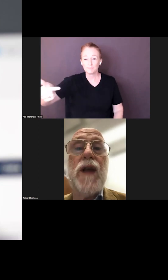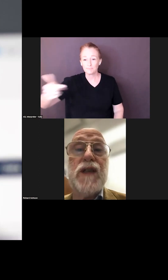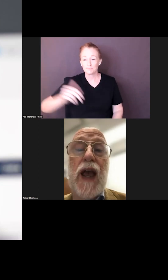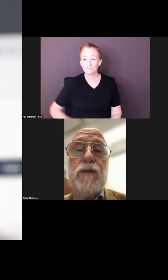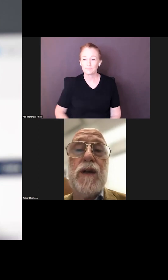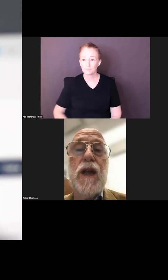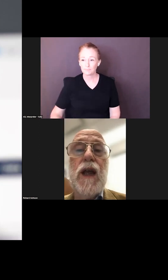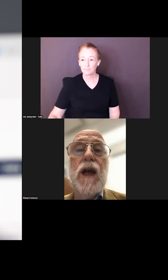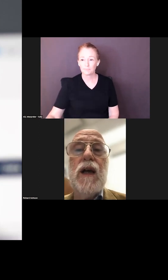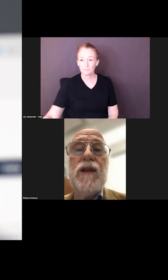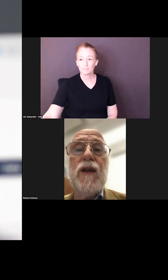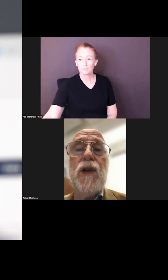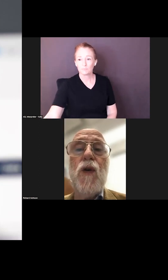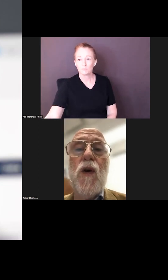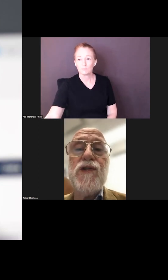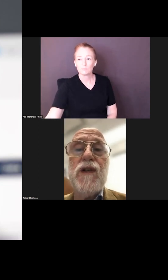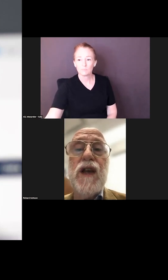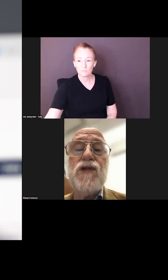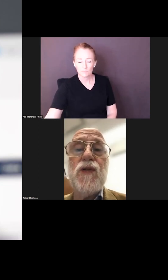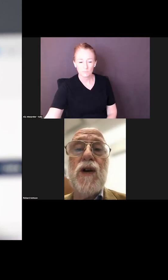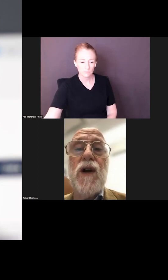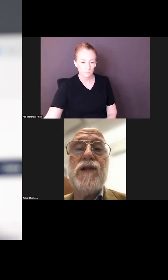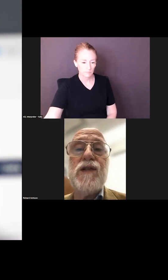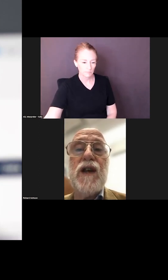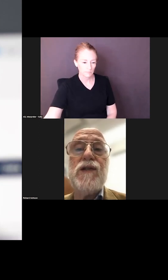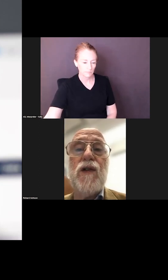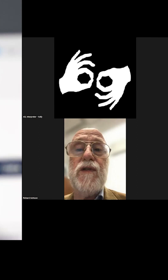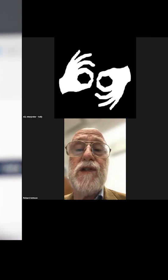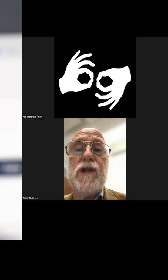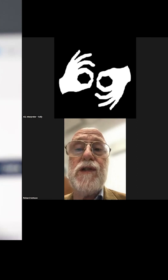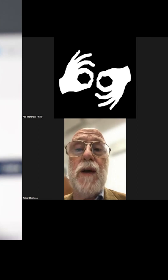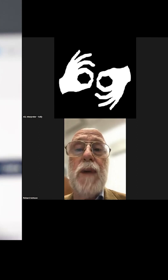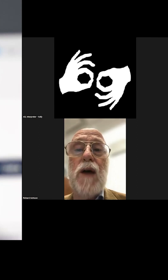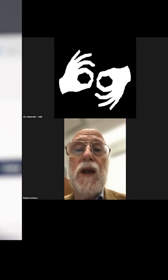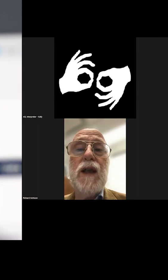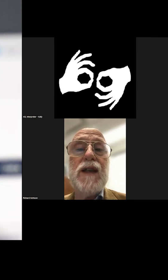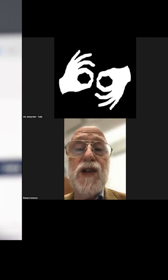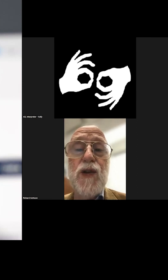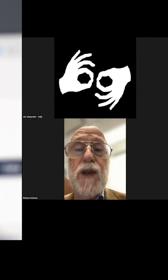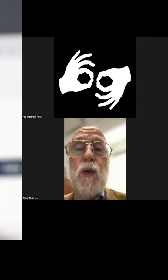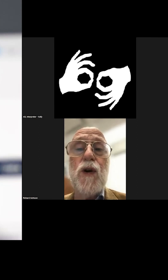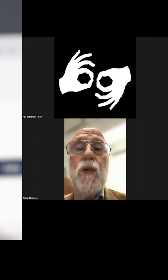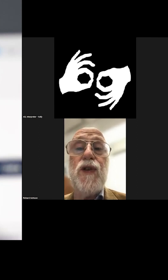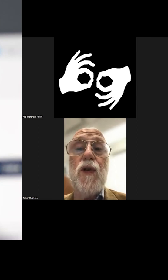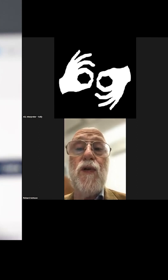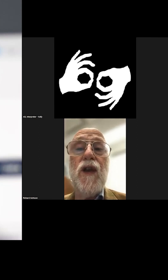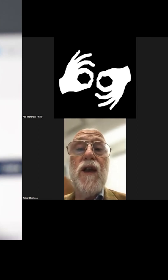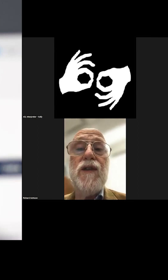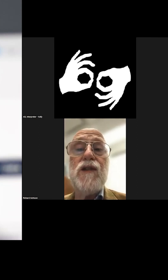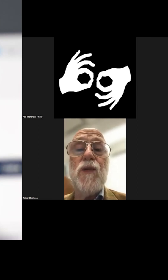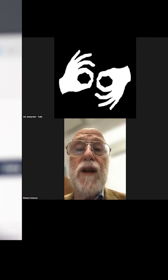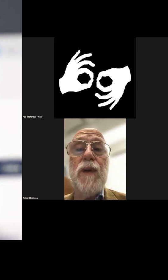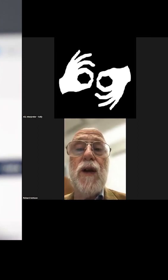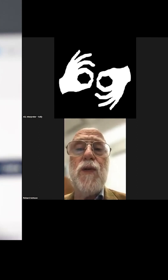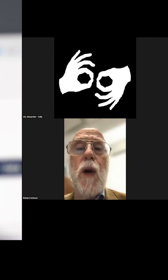actually went down. I think it really calls our attention to our crisis care services about continuing the work with youth